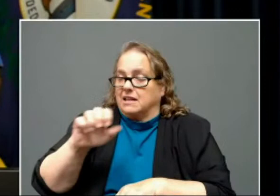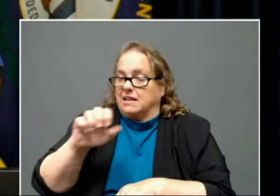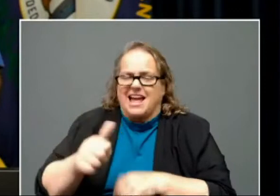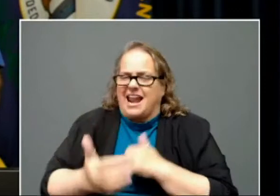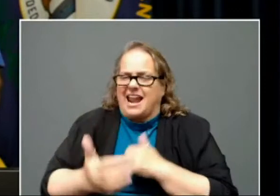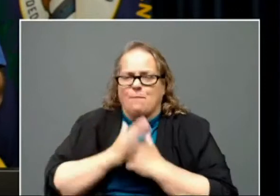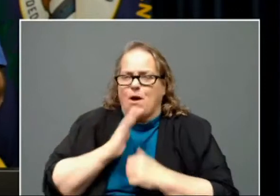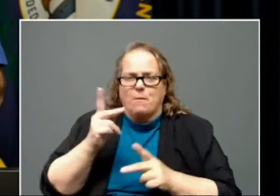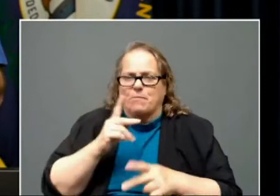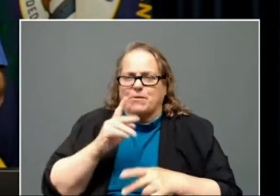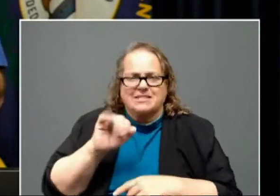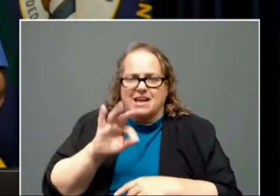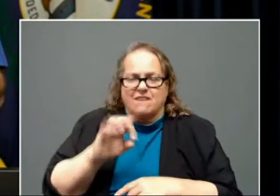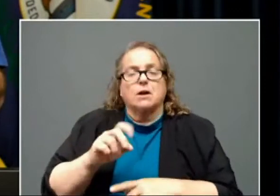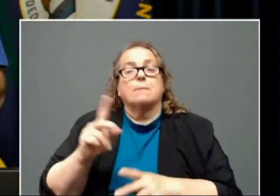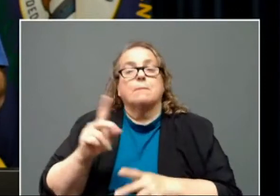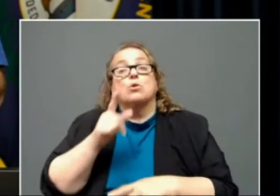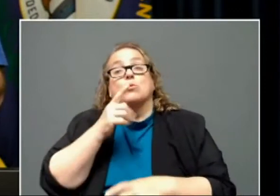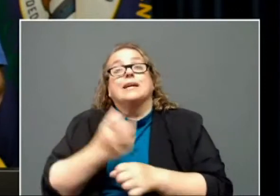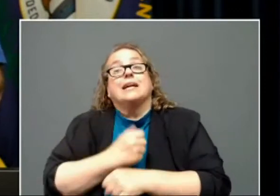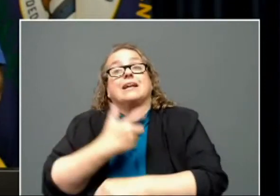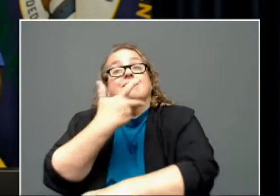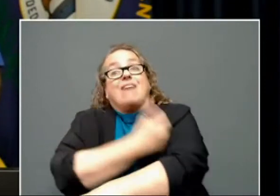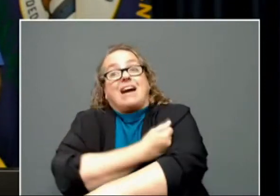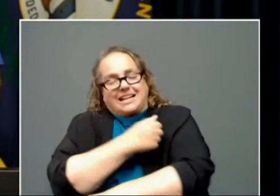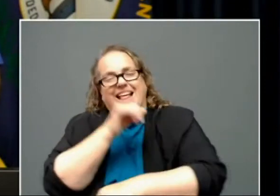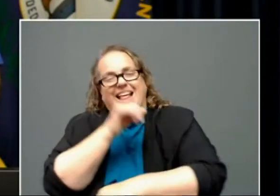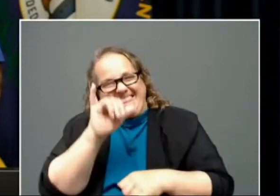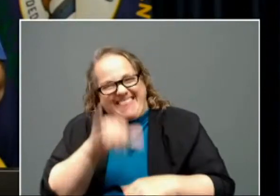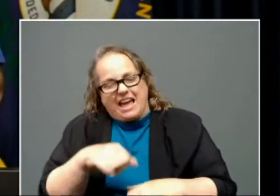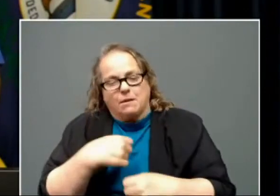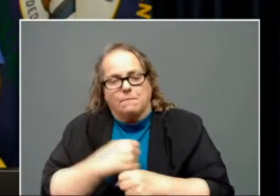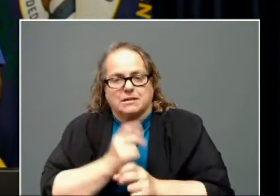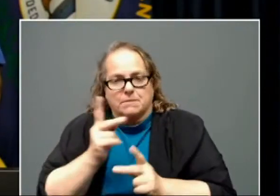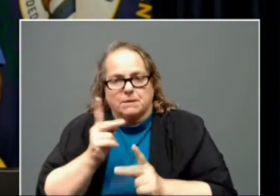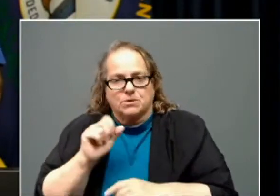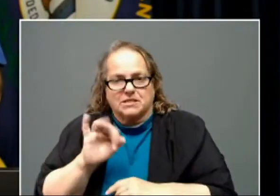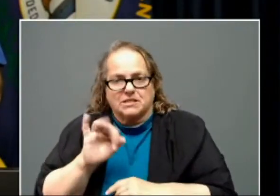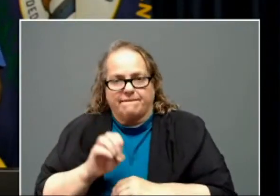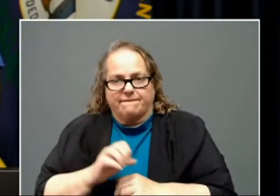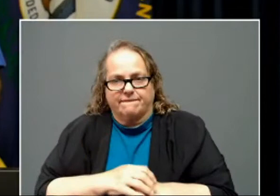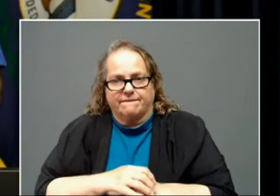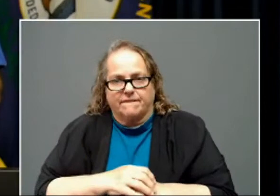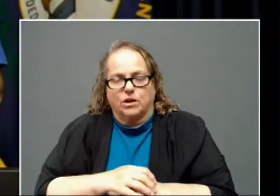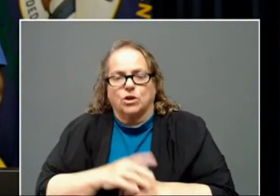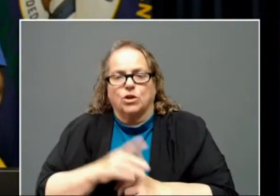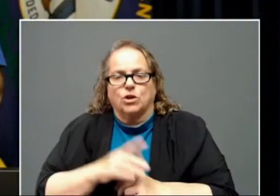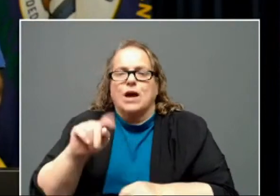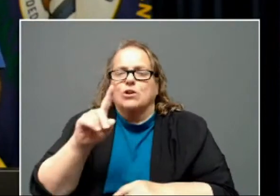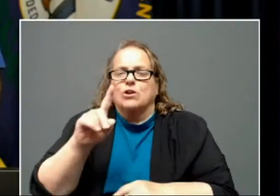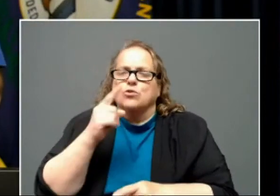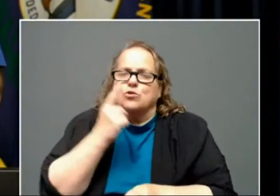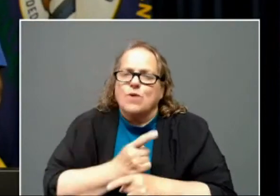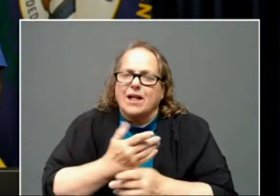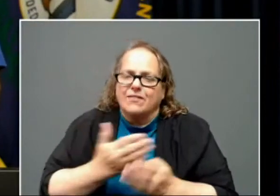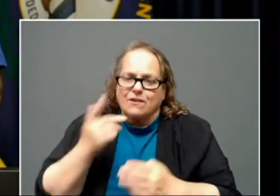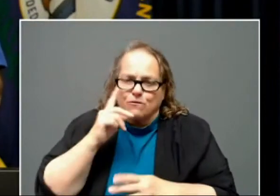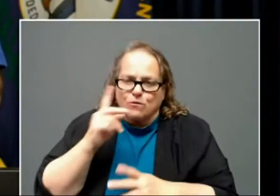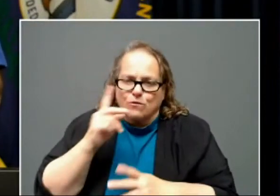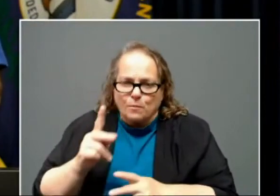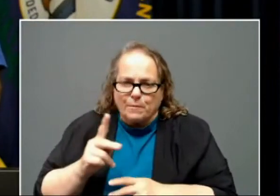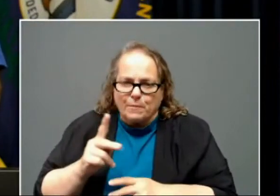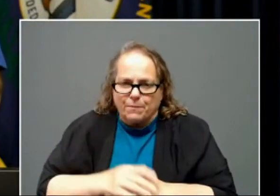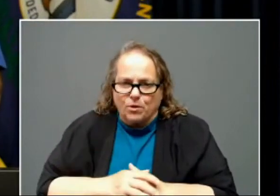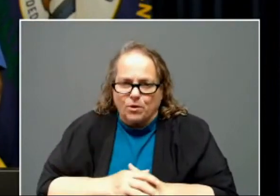them safe and everybody safe around them. Let's try to do the right thing for people. And that is certainly